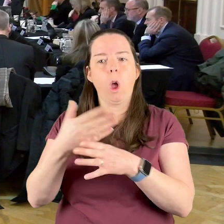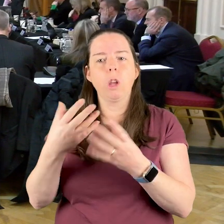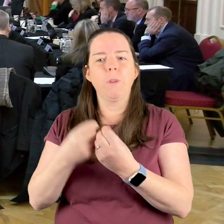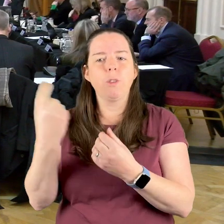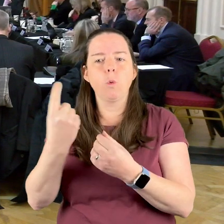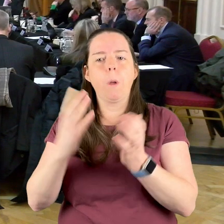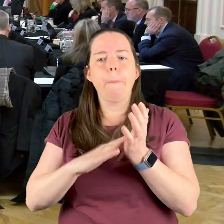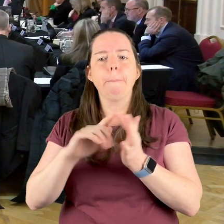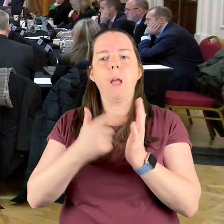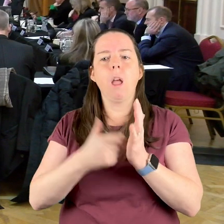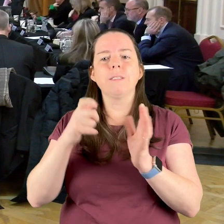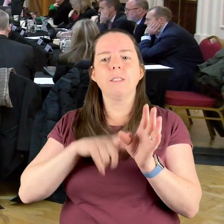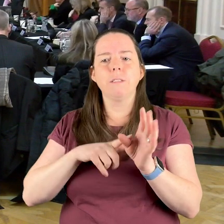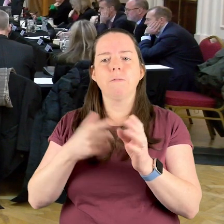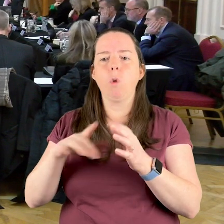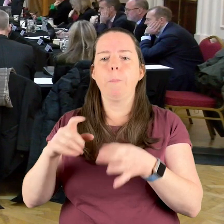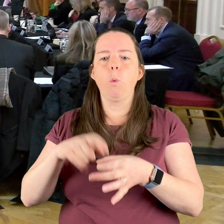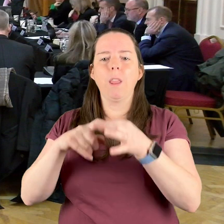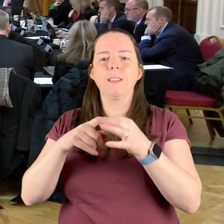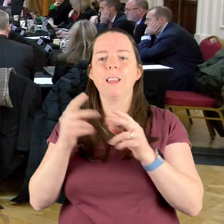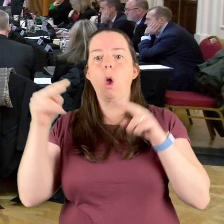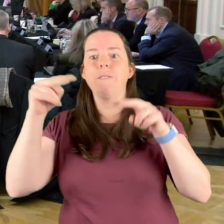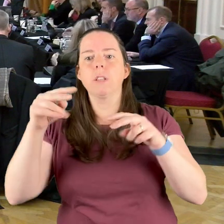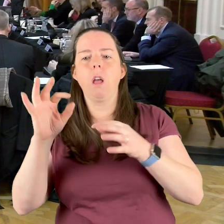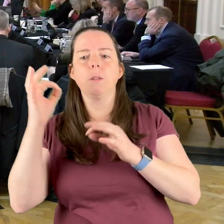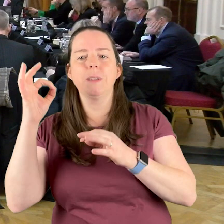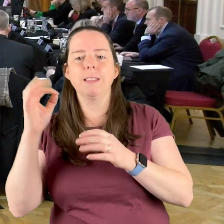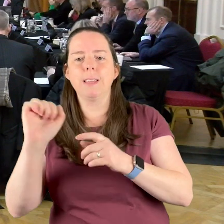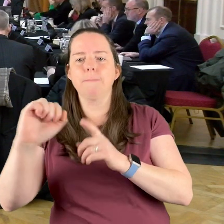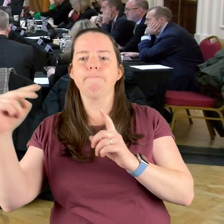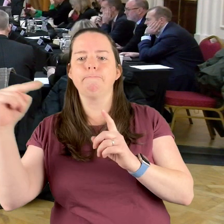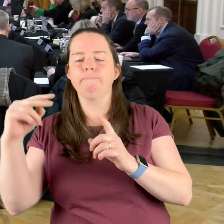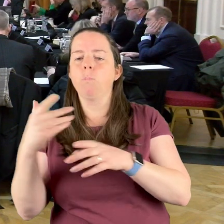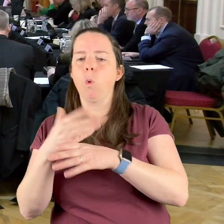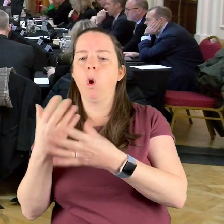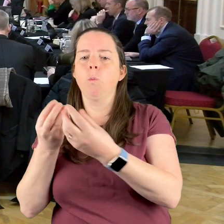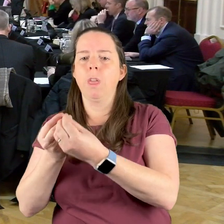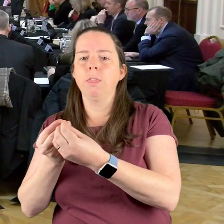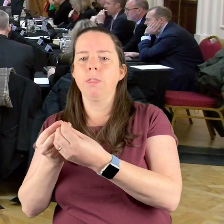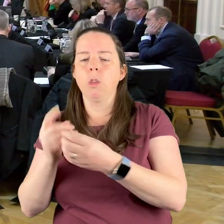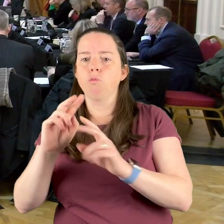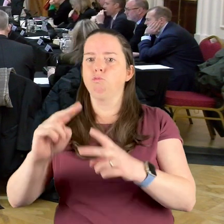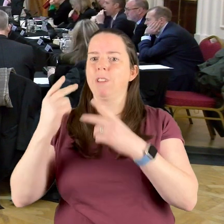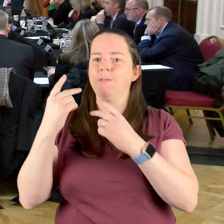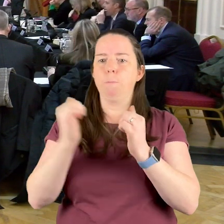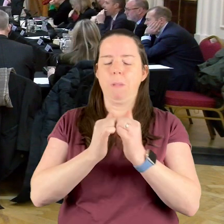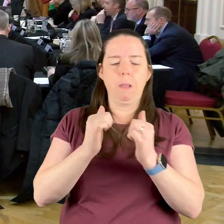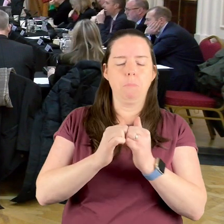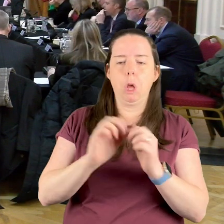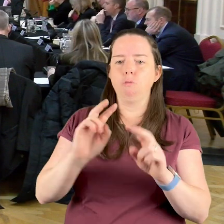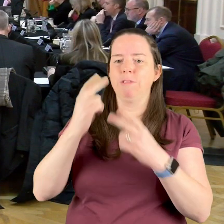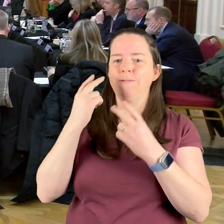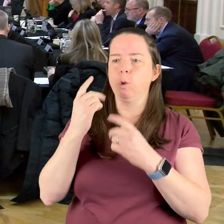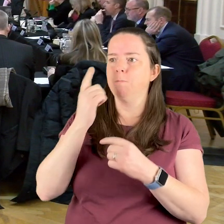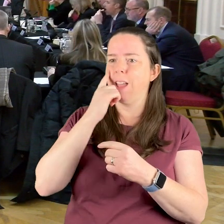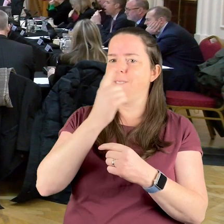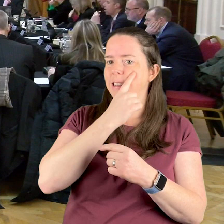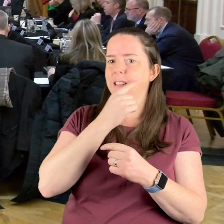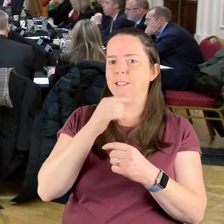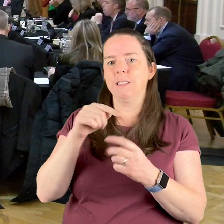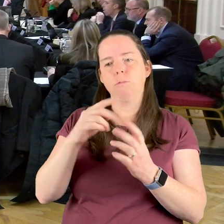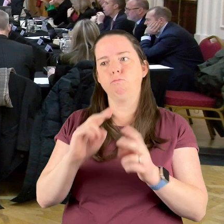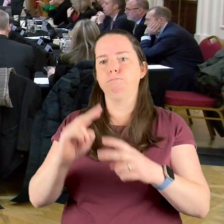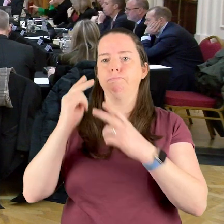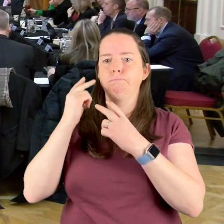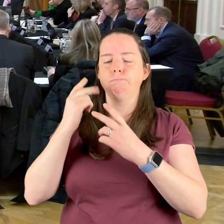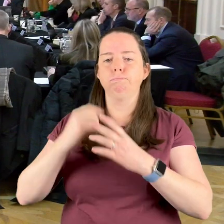have used. And we've also worked with Mercy from Quality and Oversight Committee point of view to actually review the paper and also to